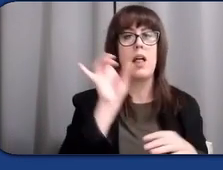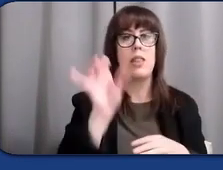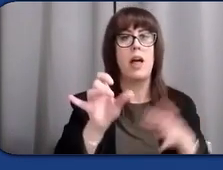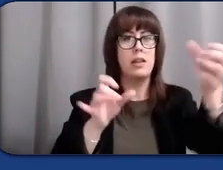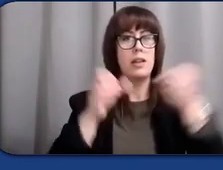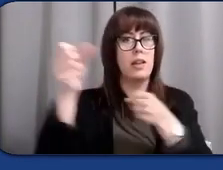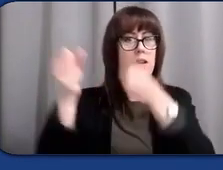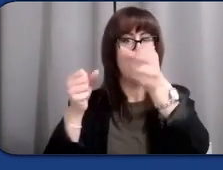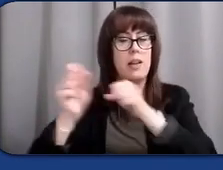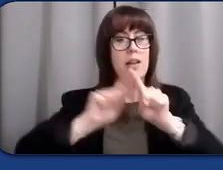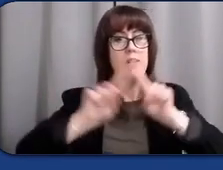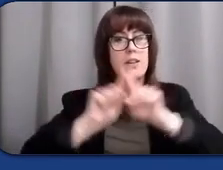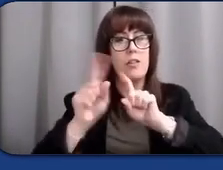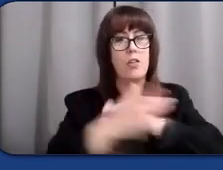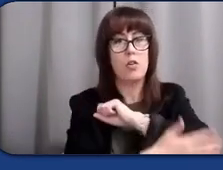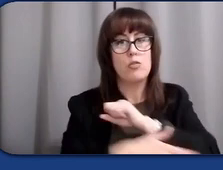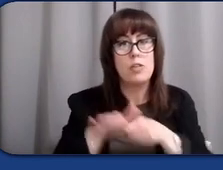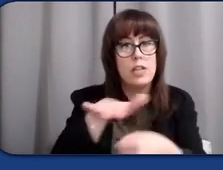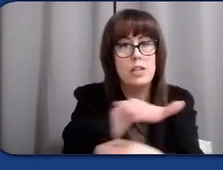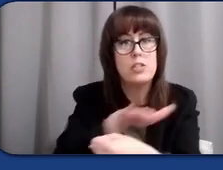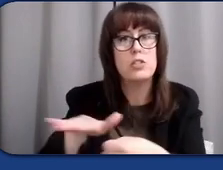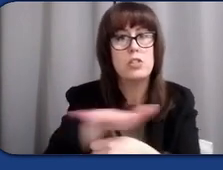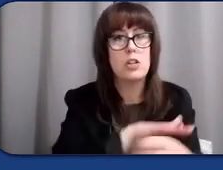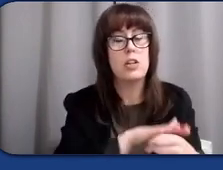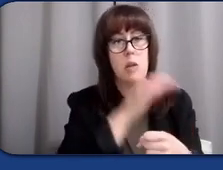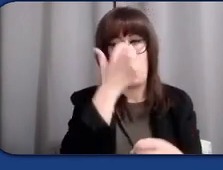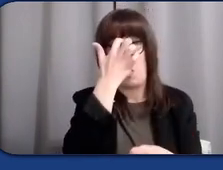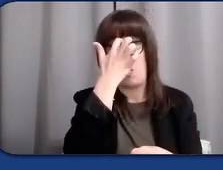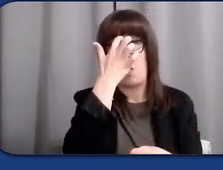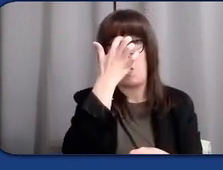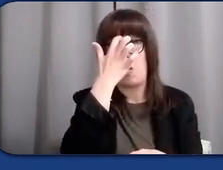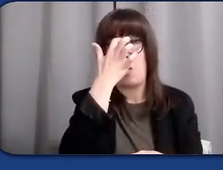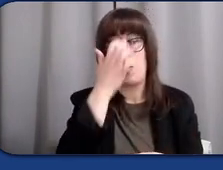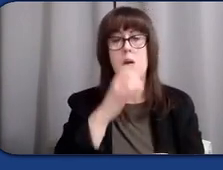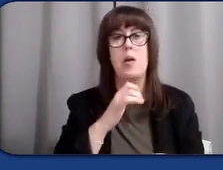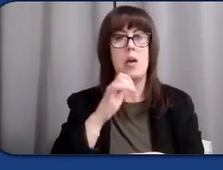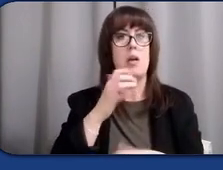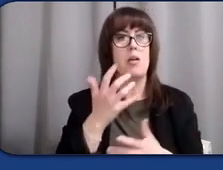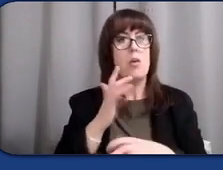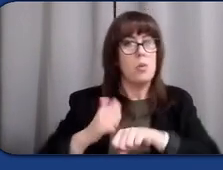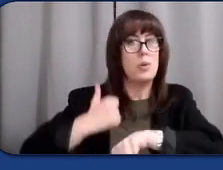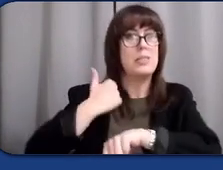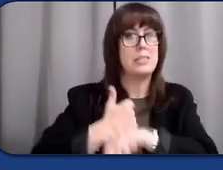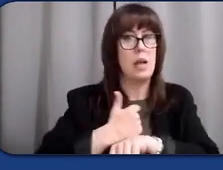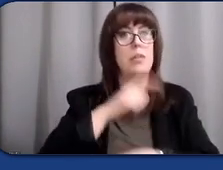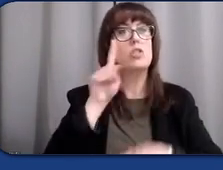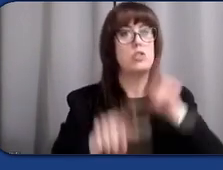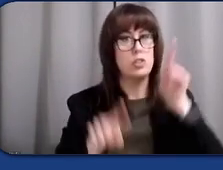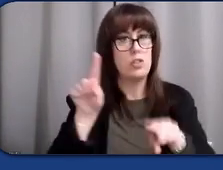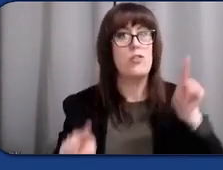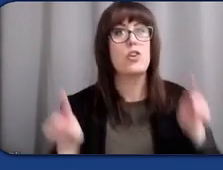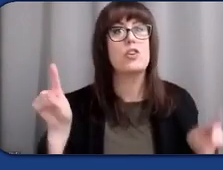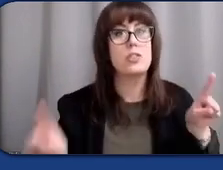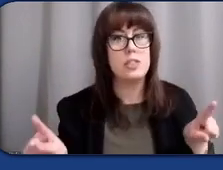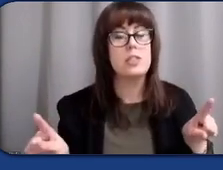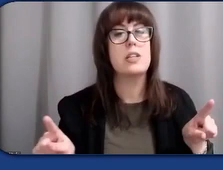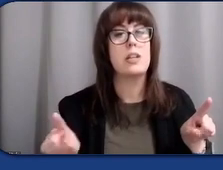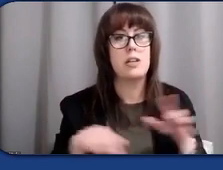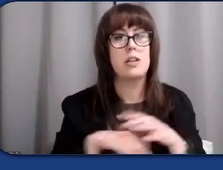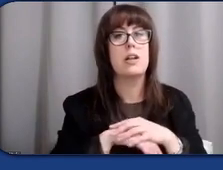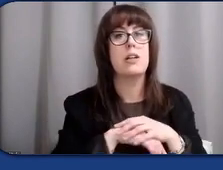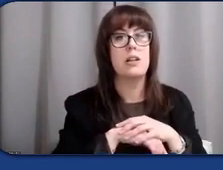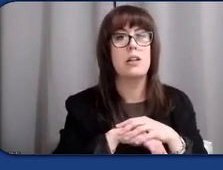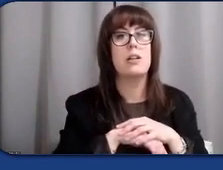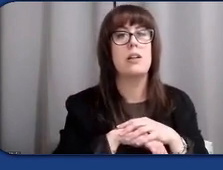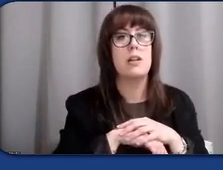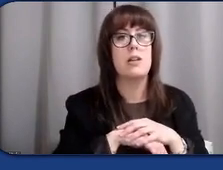all the artists you see there are not South Sudanese from maybe one region, because for us to create that diversity, we also don't need to create it only other sectors. Also, we need to close